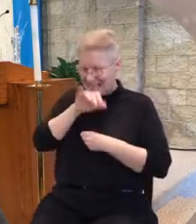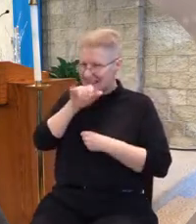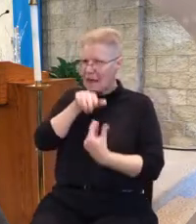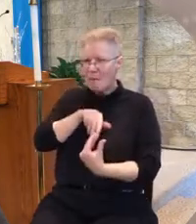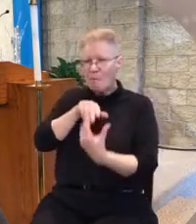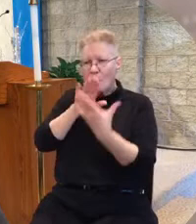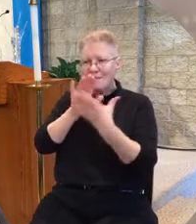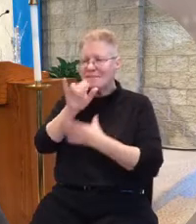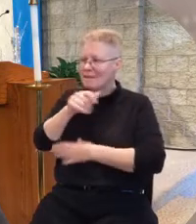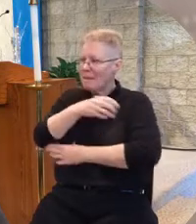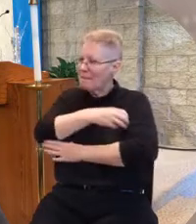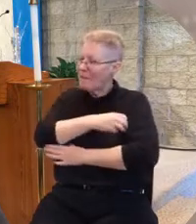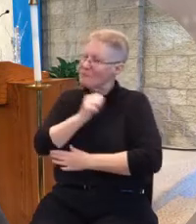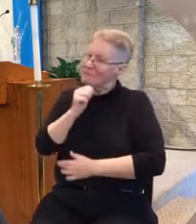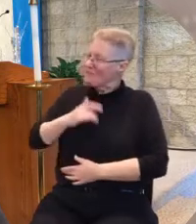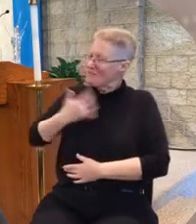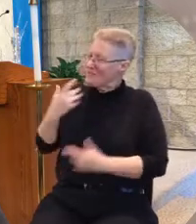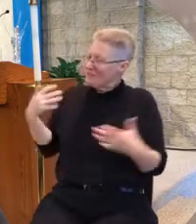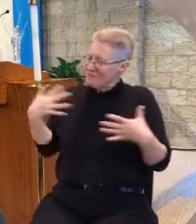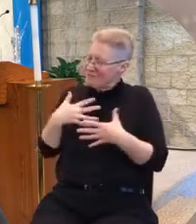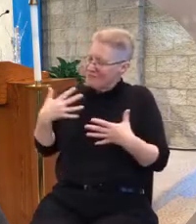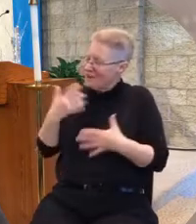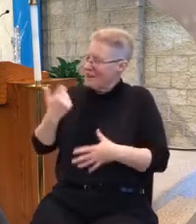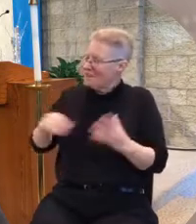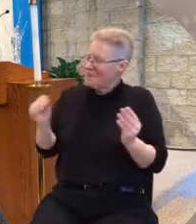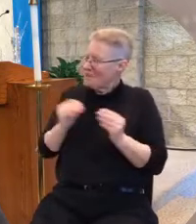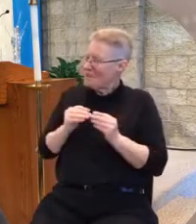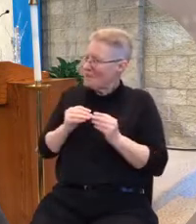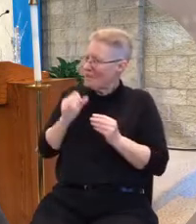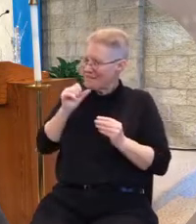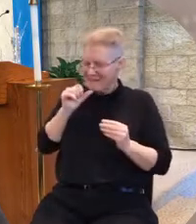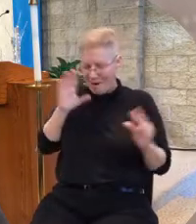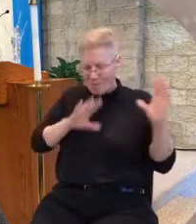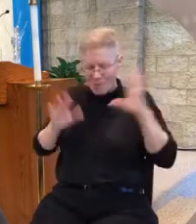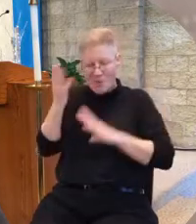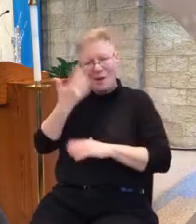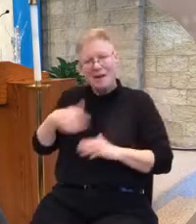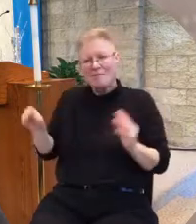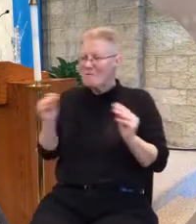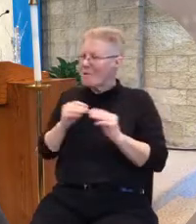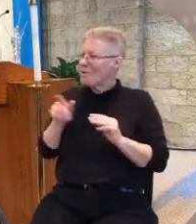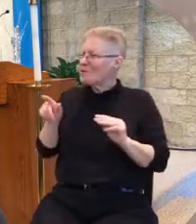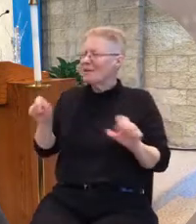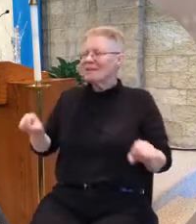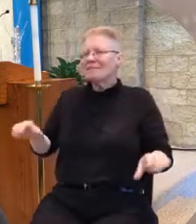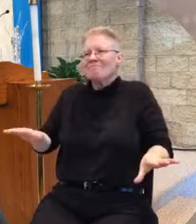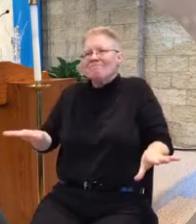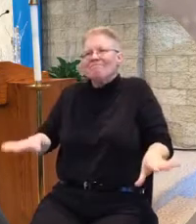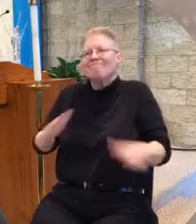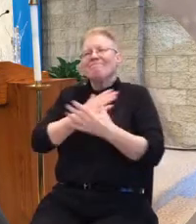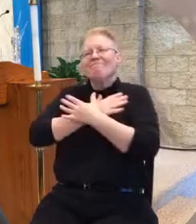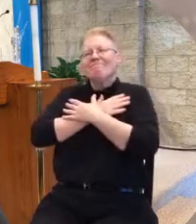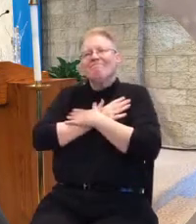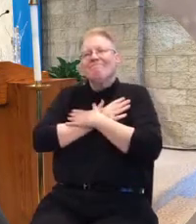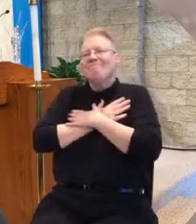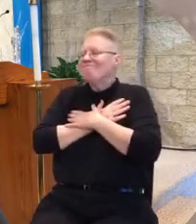anymore, and you're not worried anymore, and you can just relax and just be. I'm telling